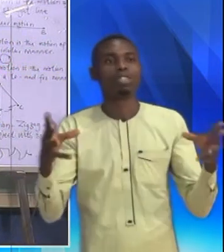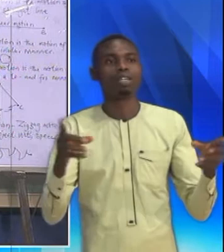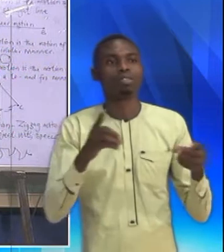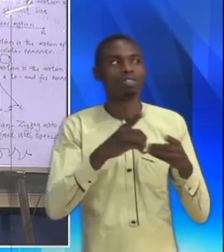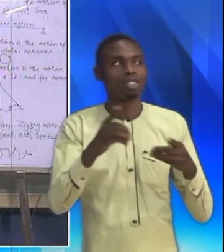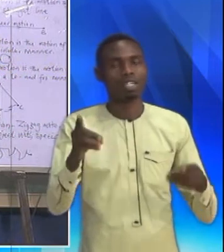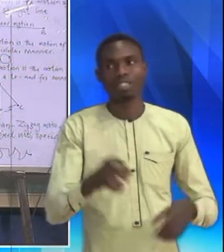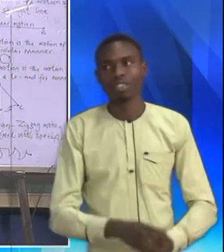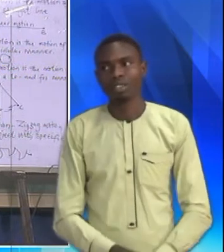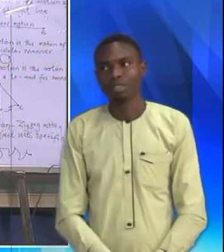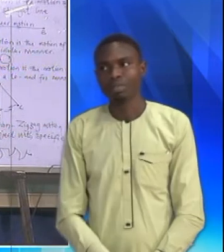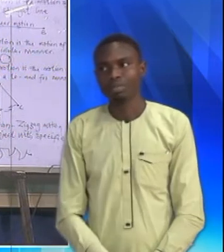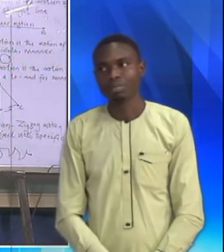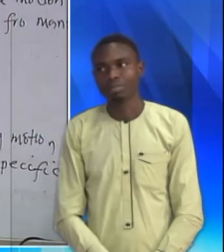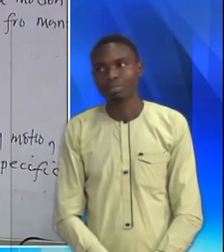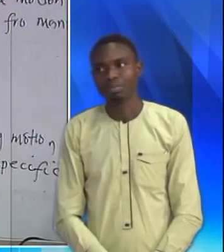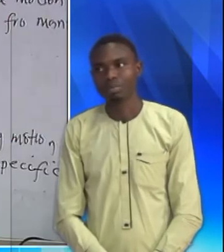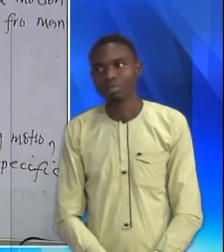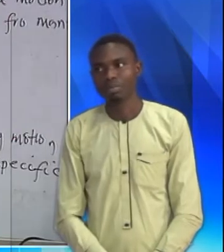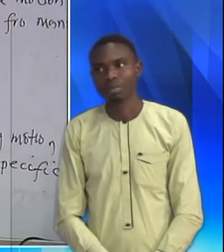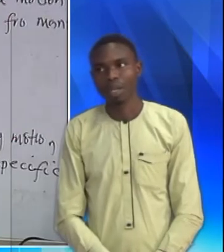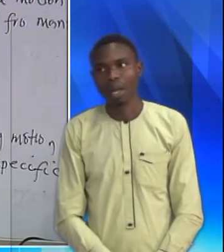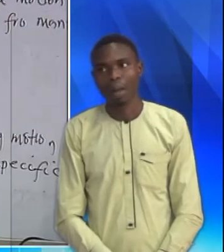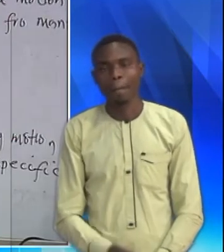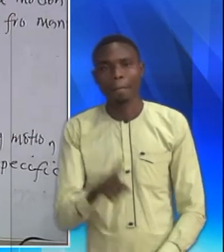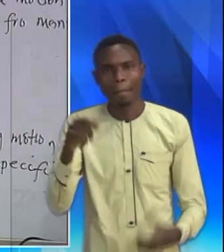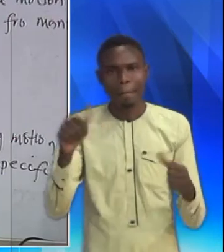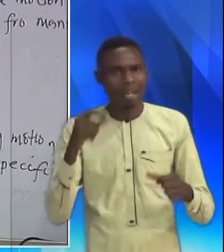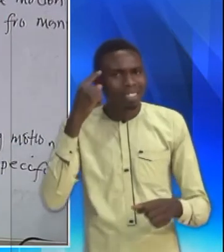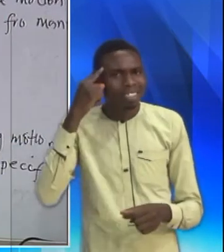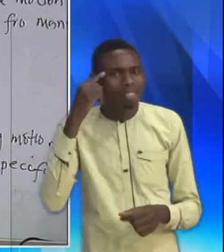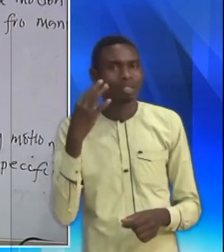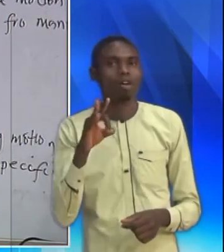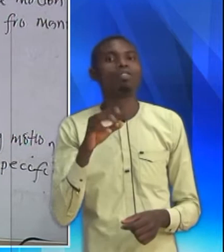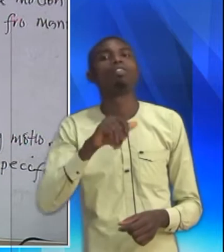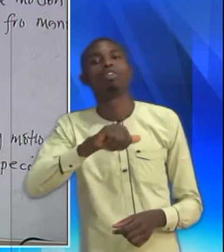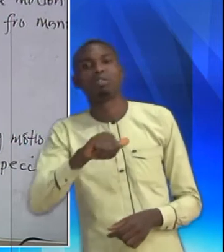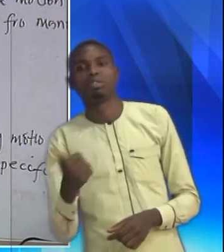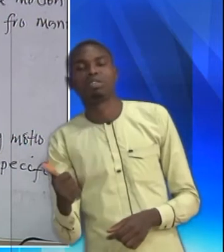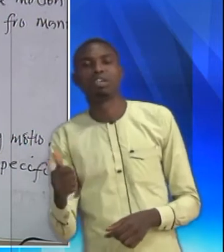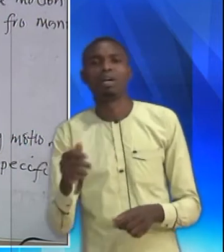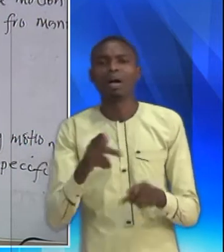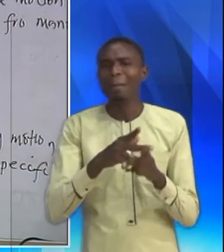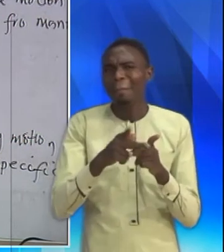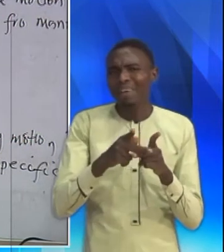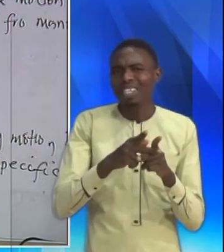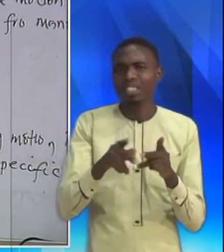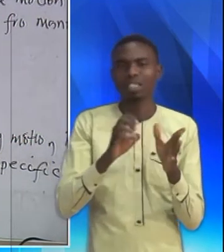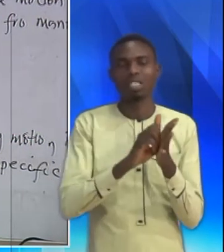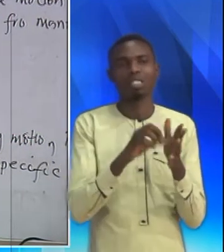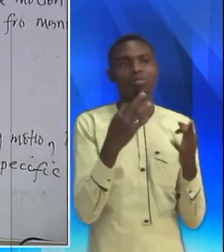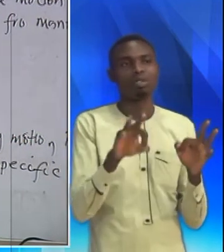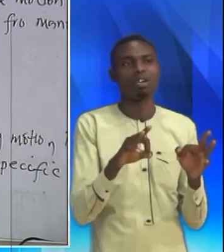an example of what? Random motion. You can think of other practical examples of